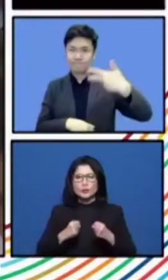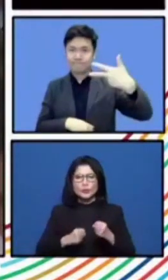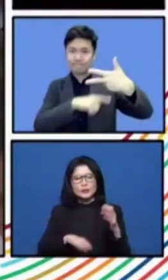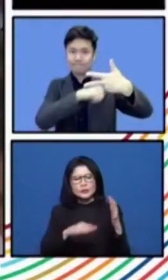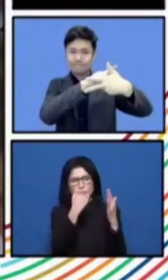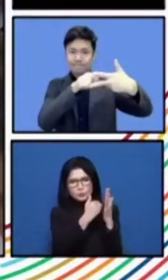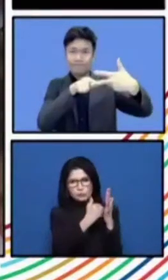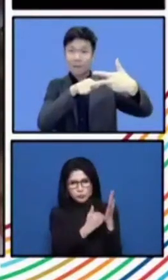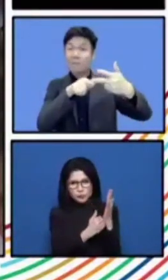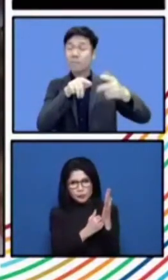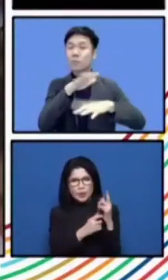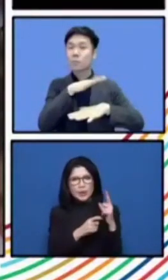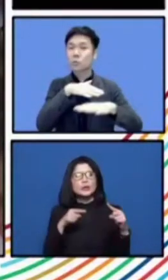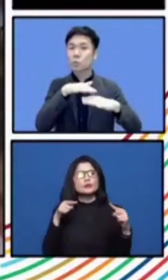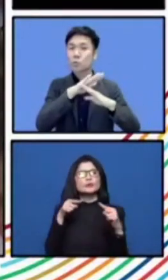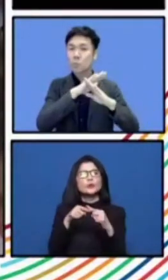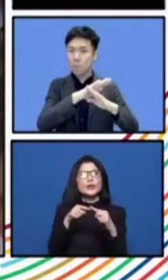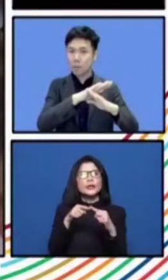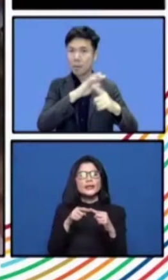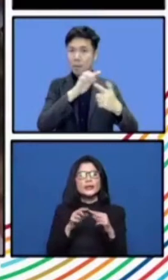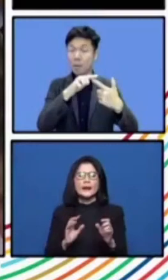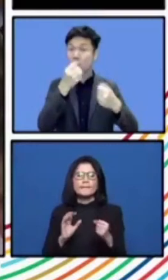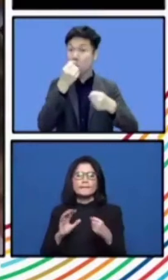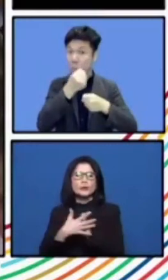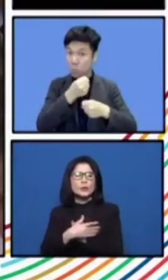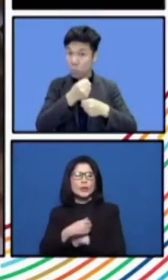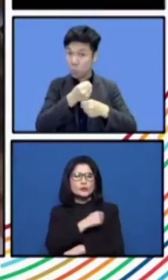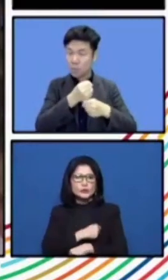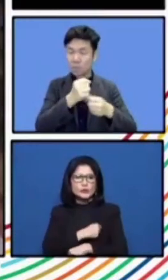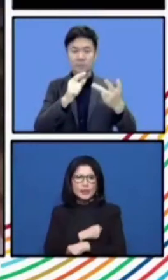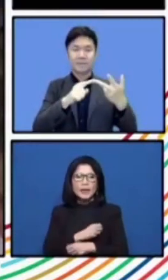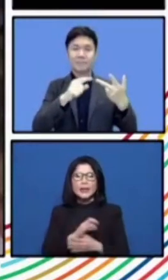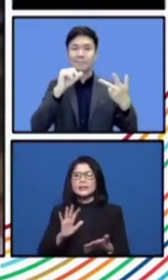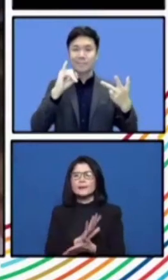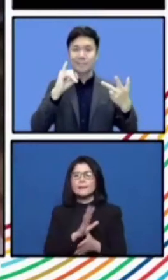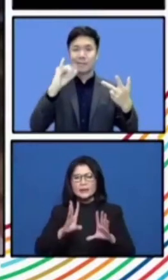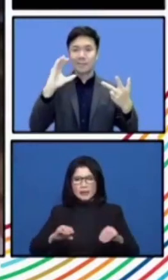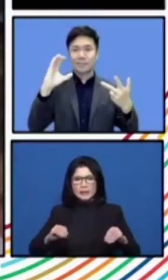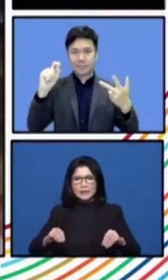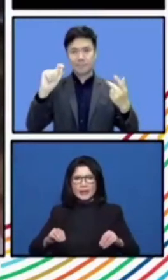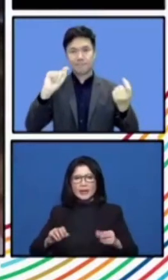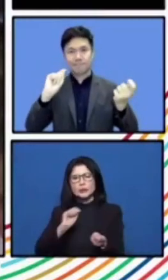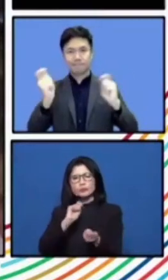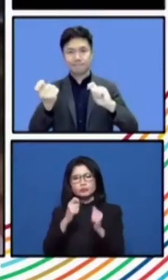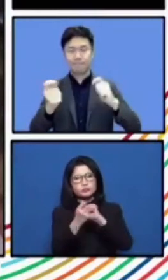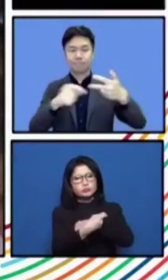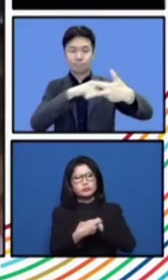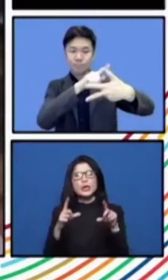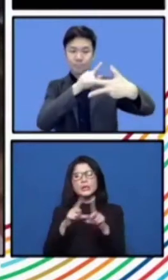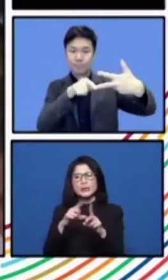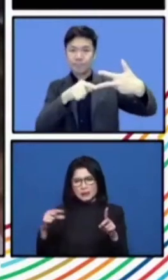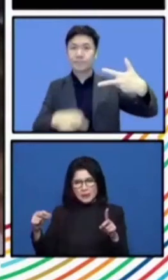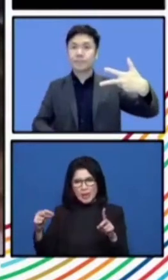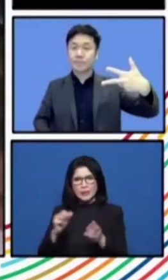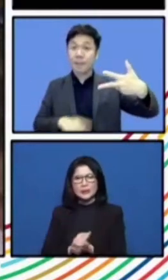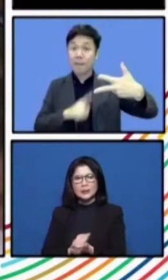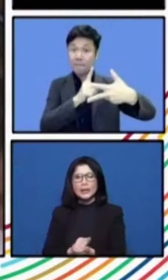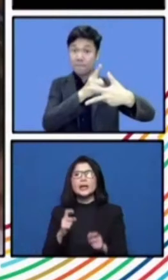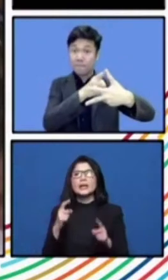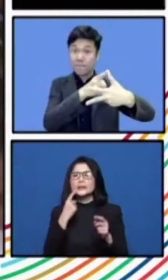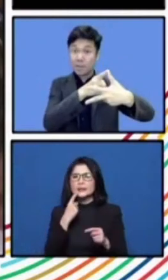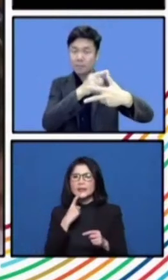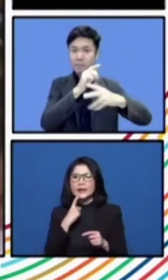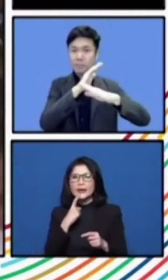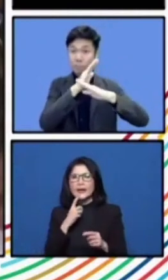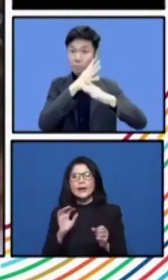the employment and digital transformation on the Social Security the national monthly poverty